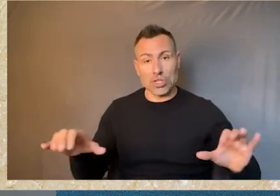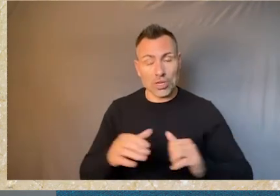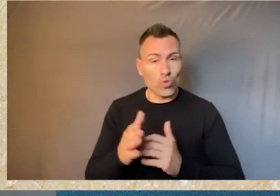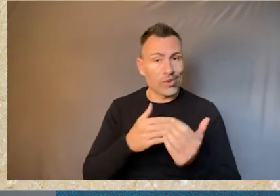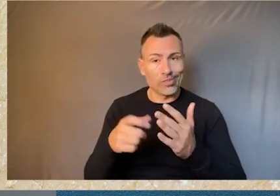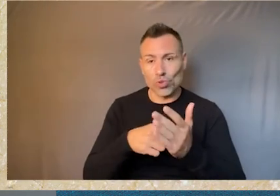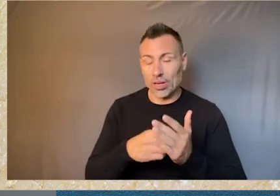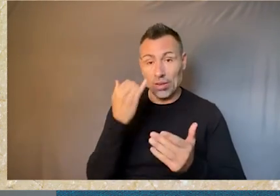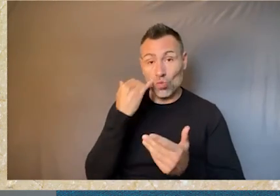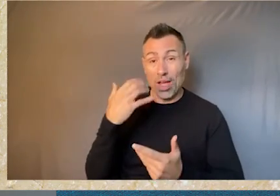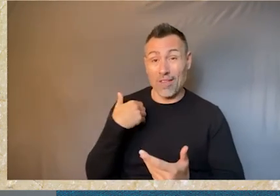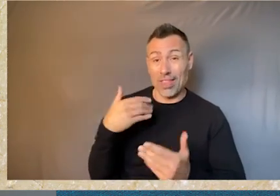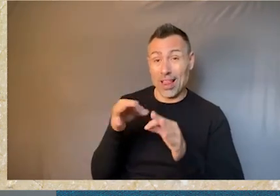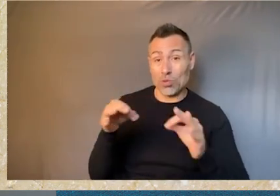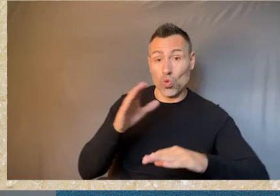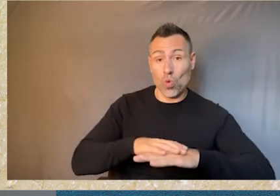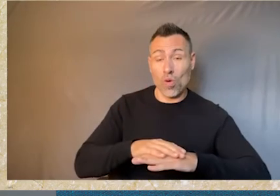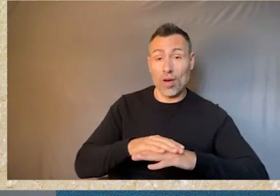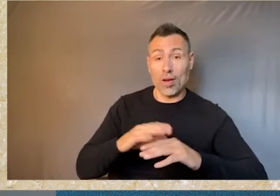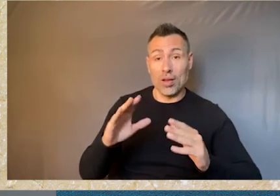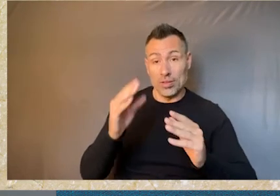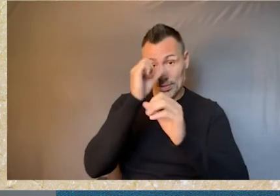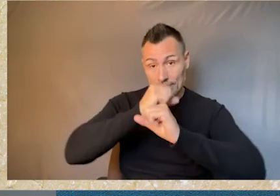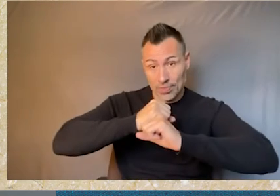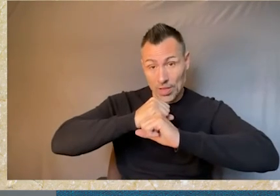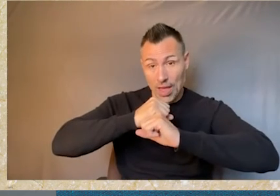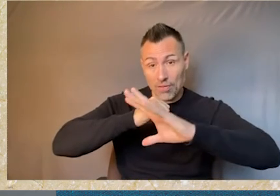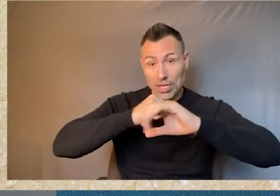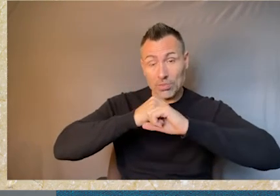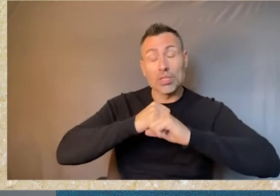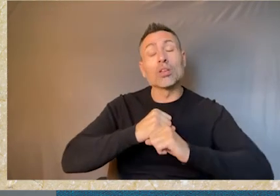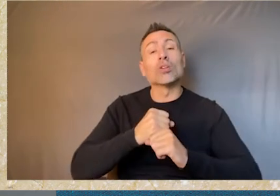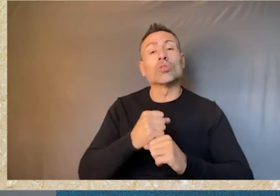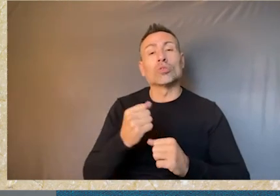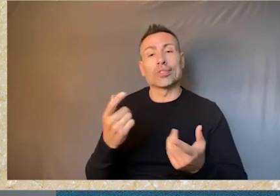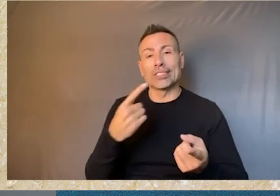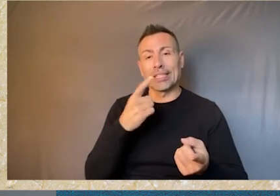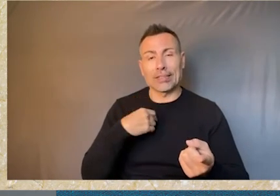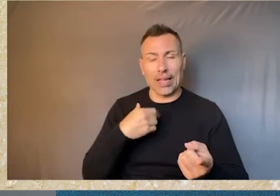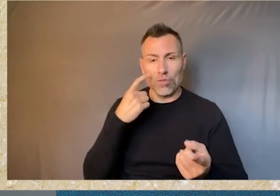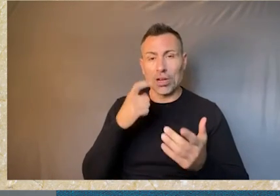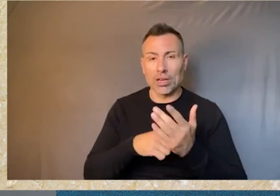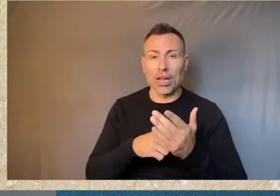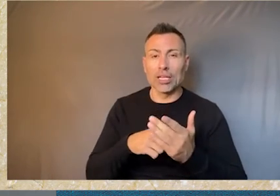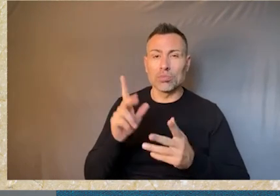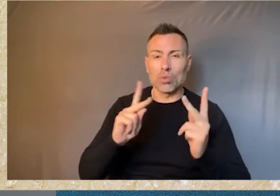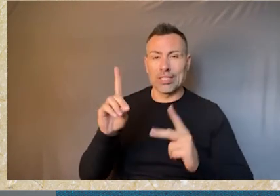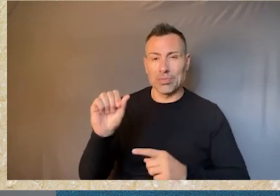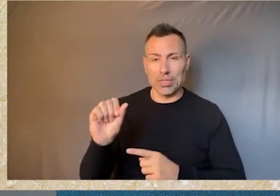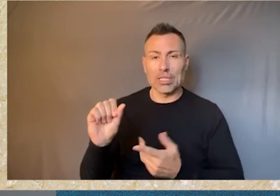language on your flyer, you're letting persons with disabilities know that you acknowledge them and want them to come to your